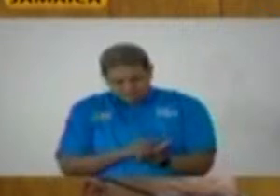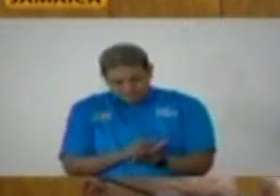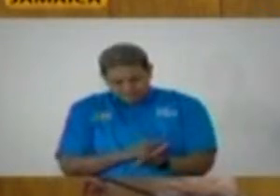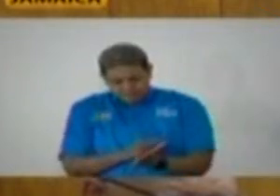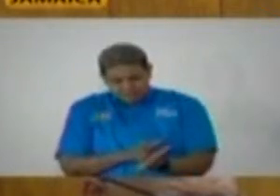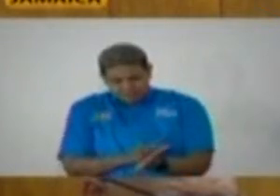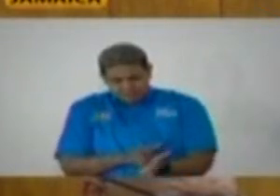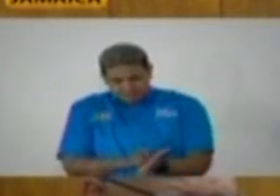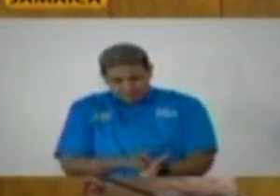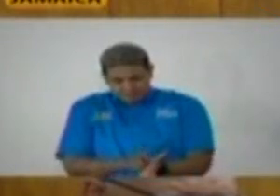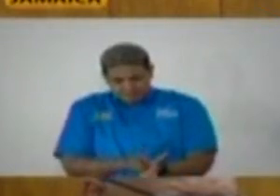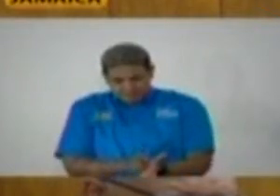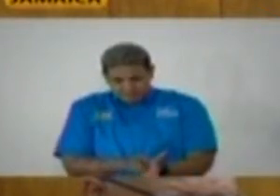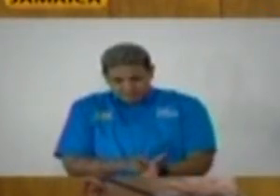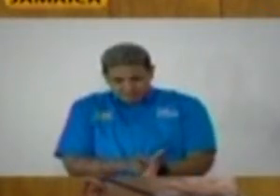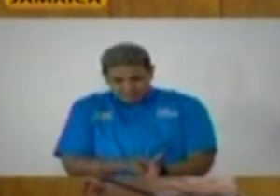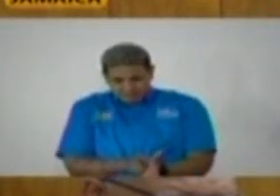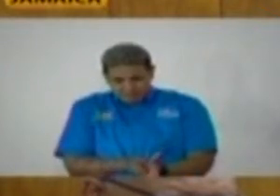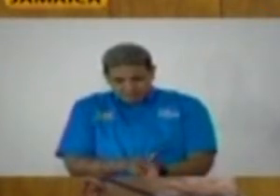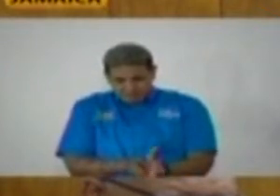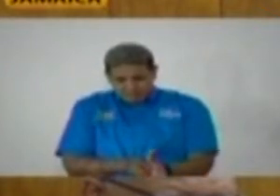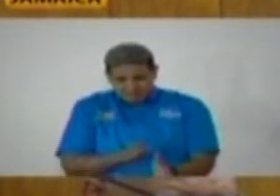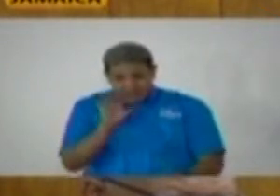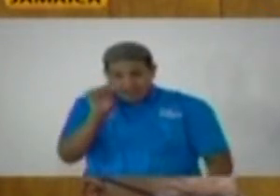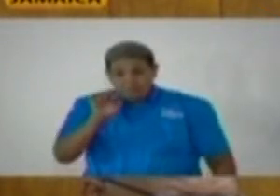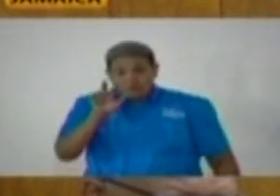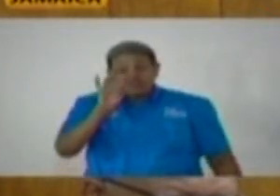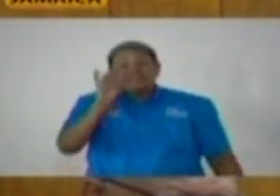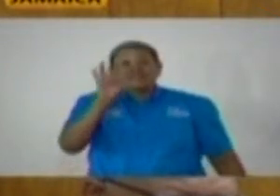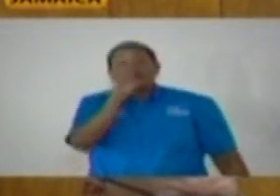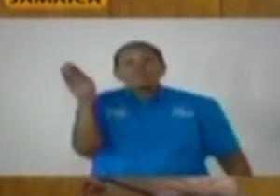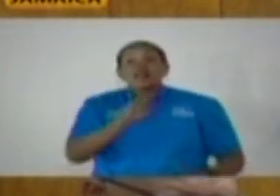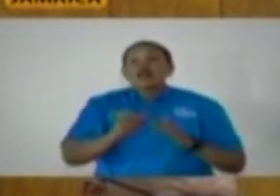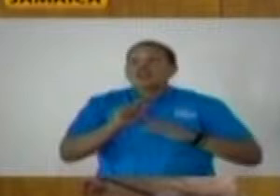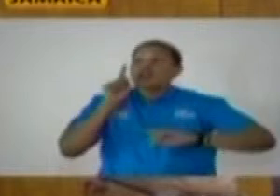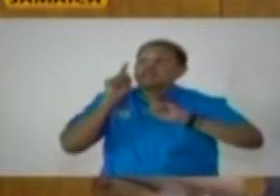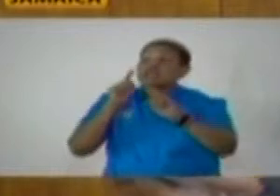The $8.37 billion targets